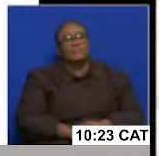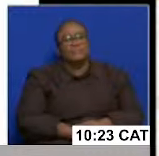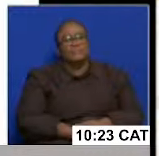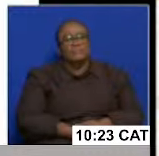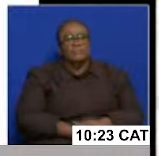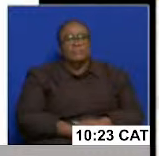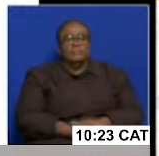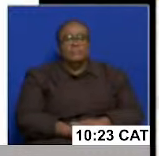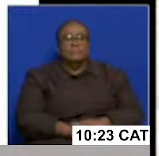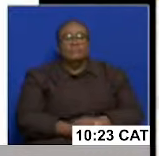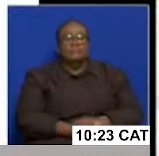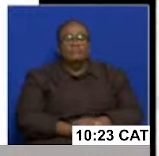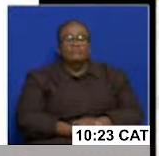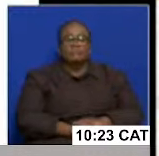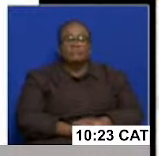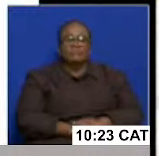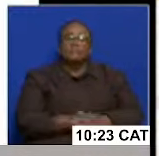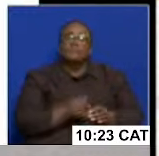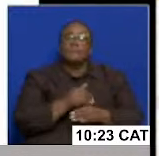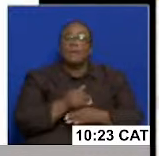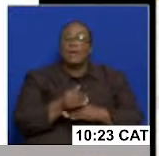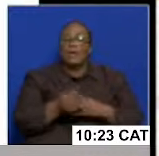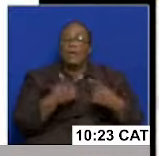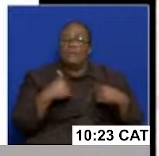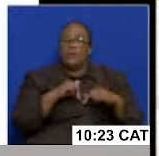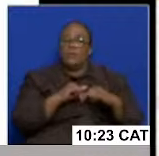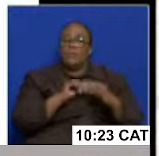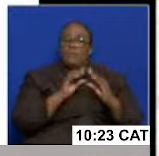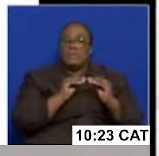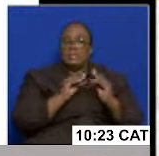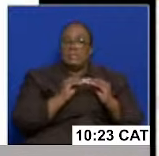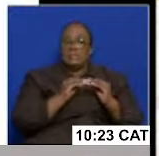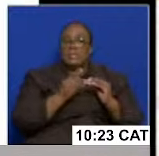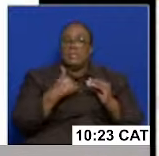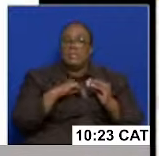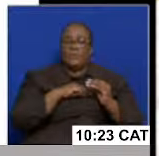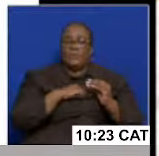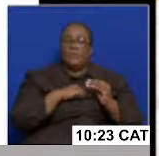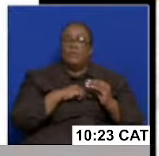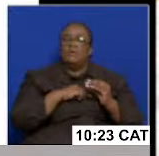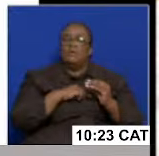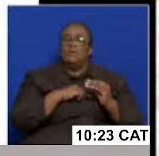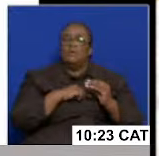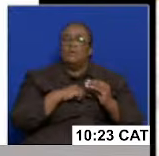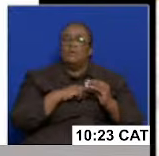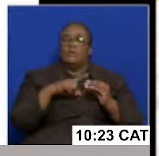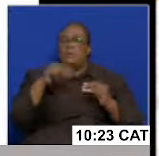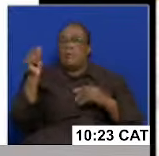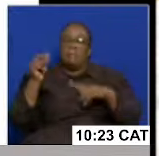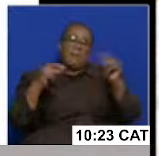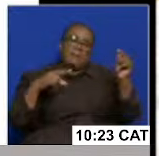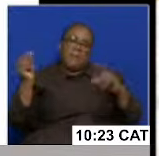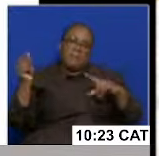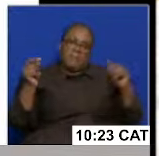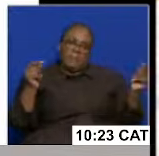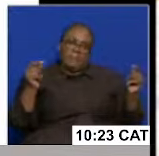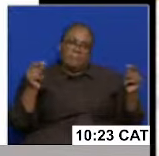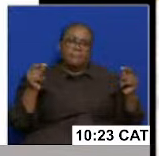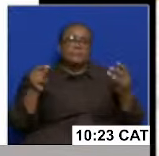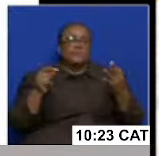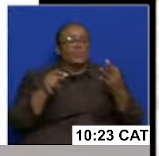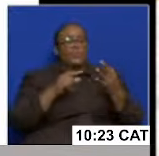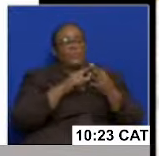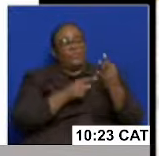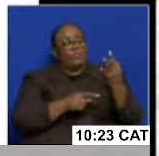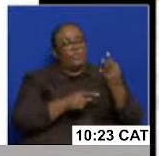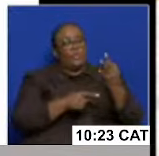After our meeting, we went our separate ways. Officer Stolz, Mackenzie, and Mr. van der Walt went to Kilani